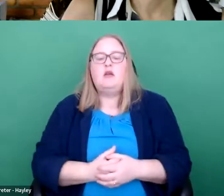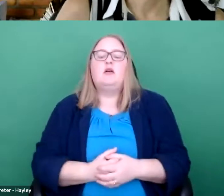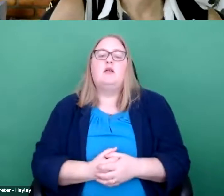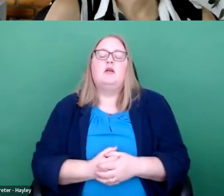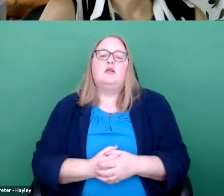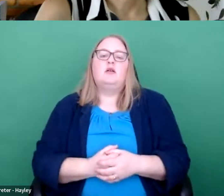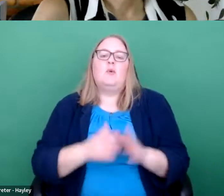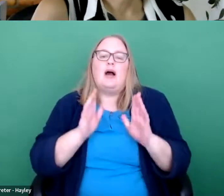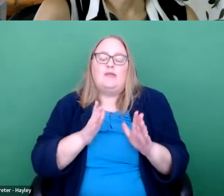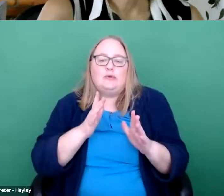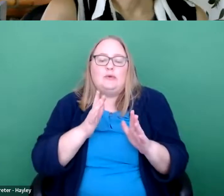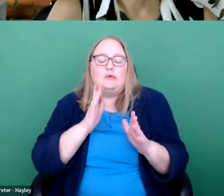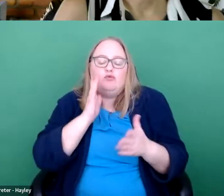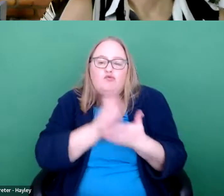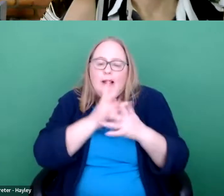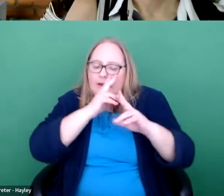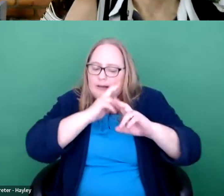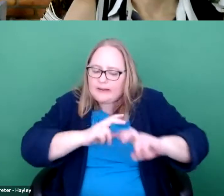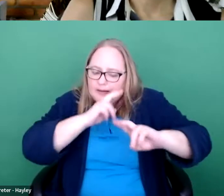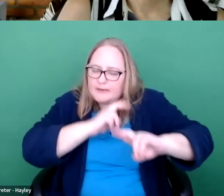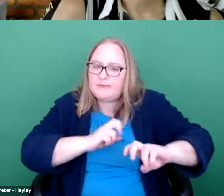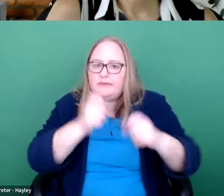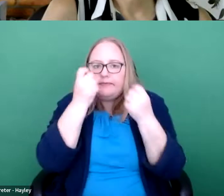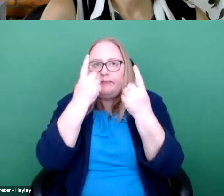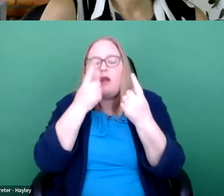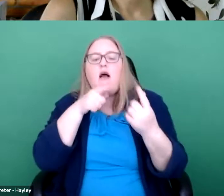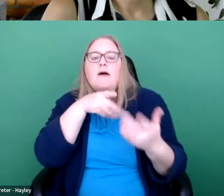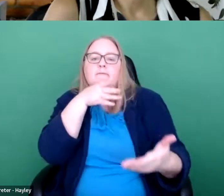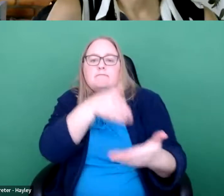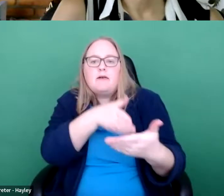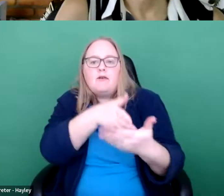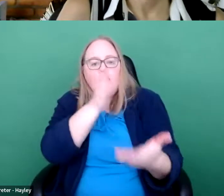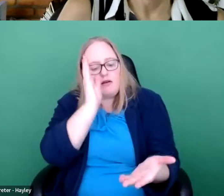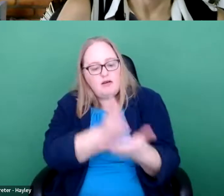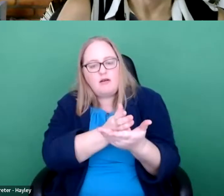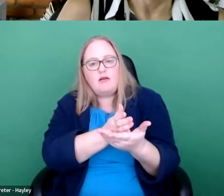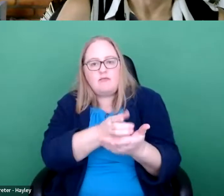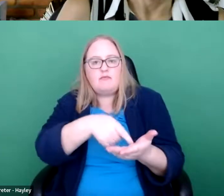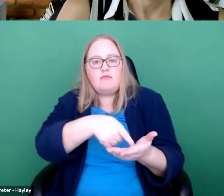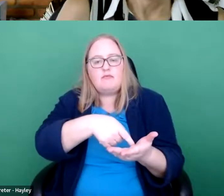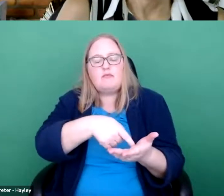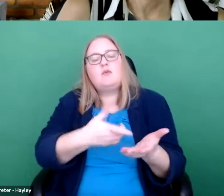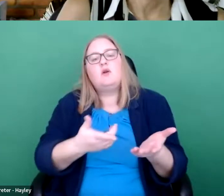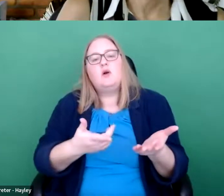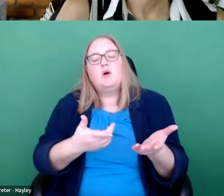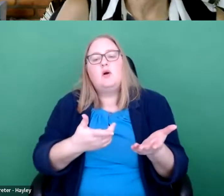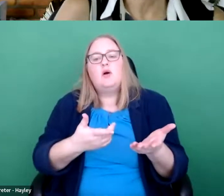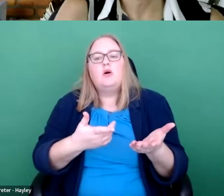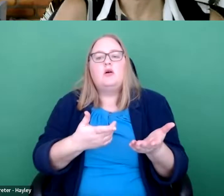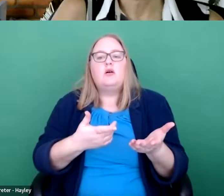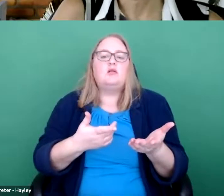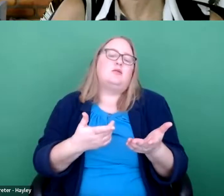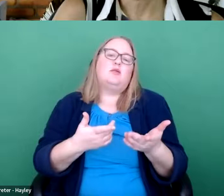the actual barrier is for particular people in particular situations, right? So rolling out, something like the One Laptop per